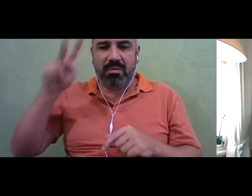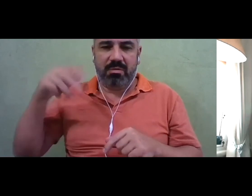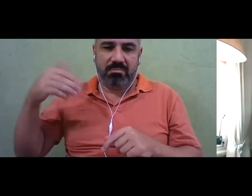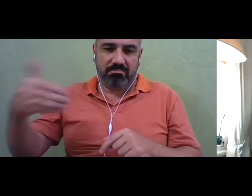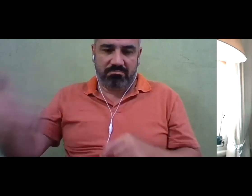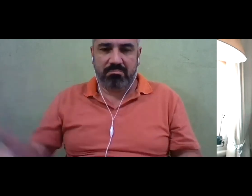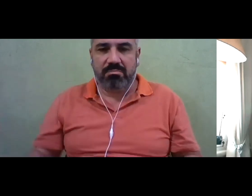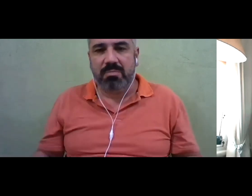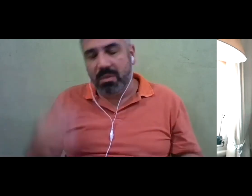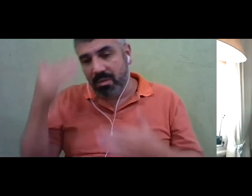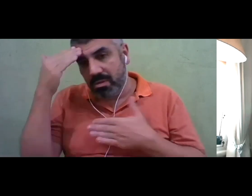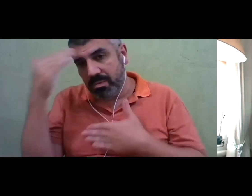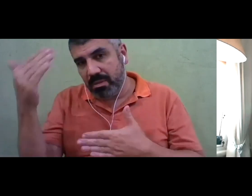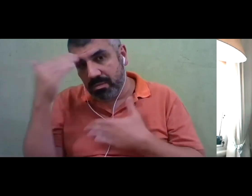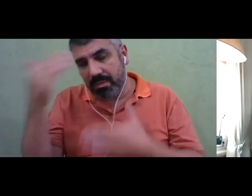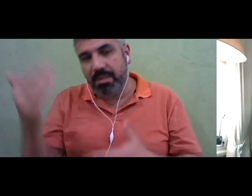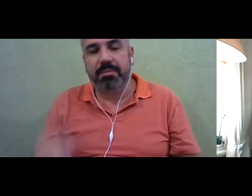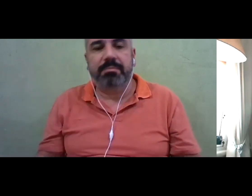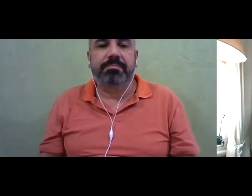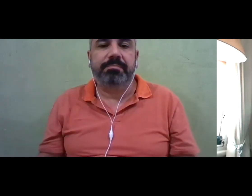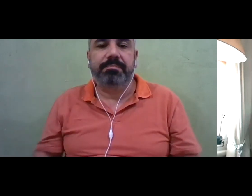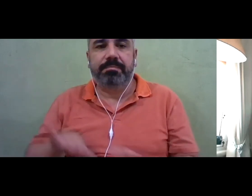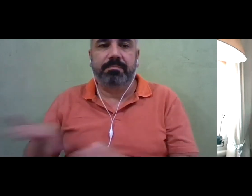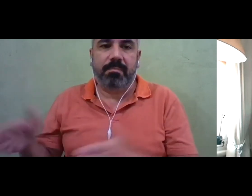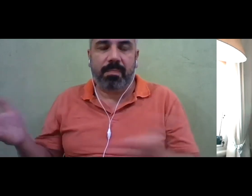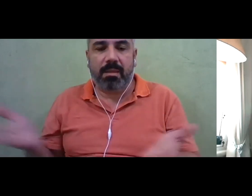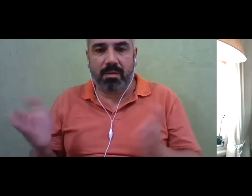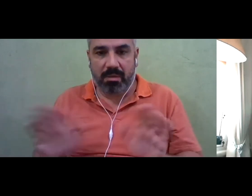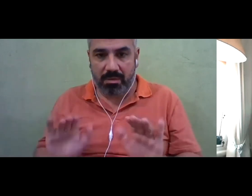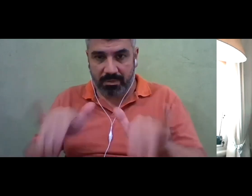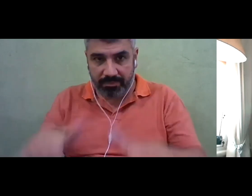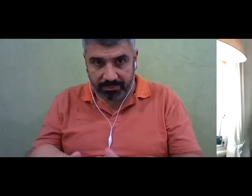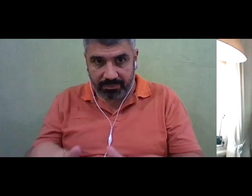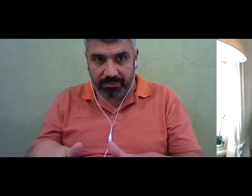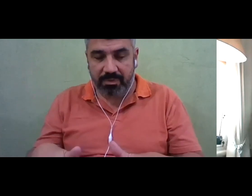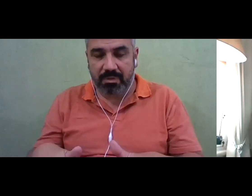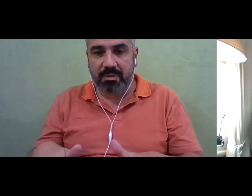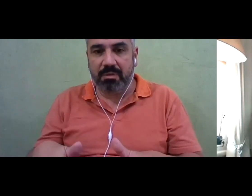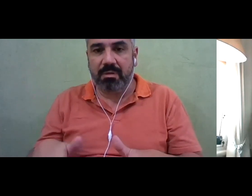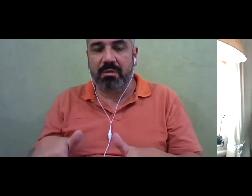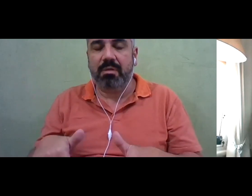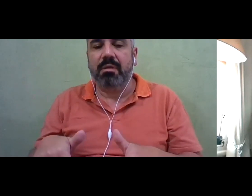Thank you, Andy. Okay, you're getting to the end, and before the final words,